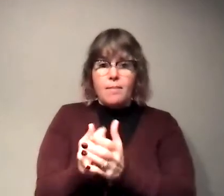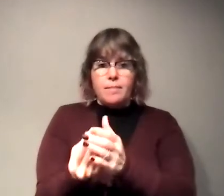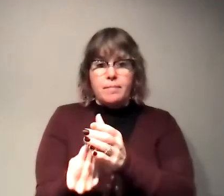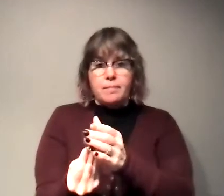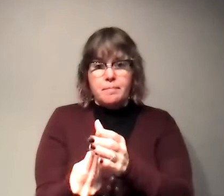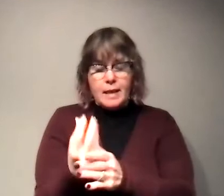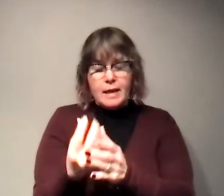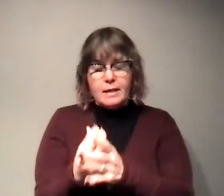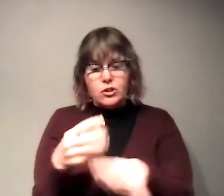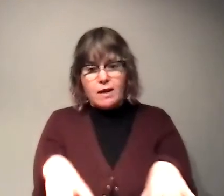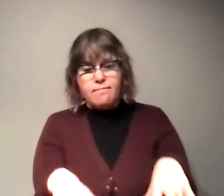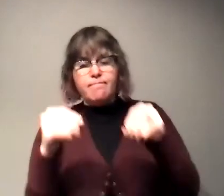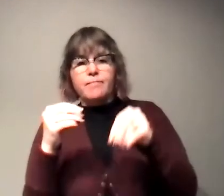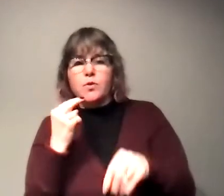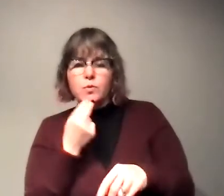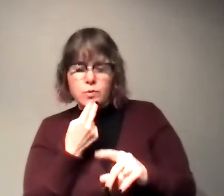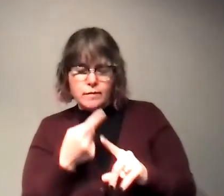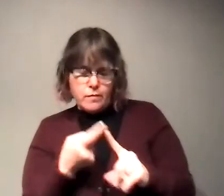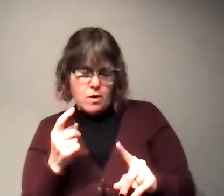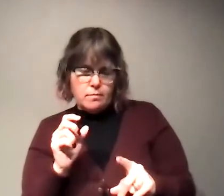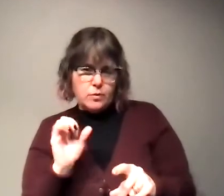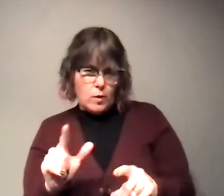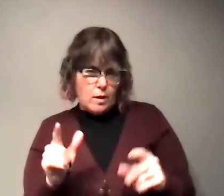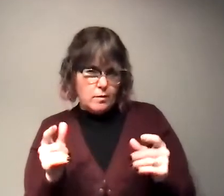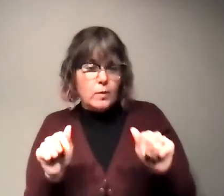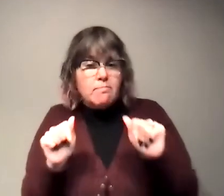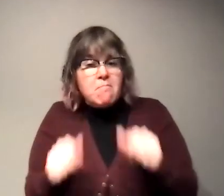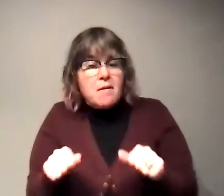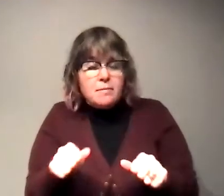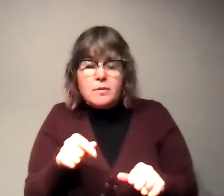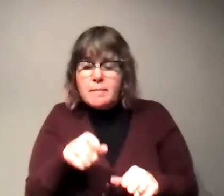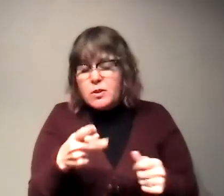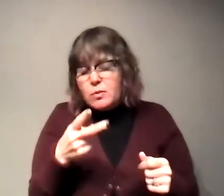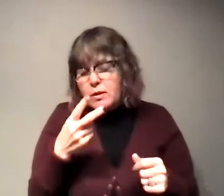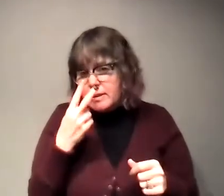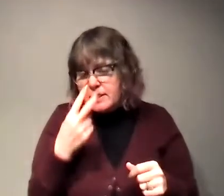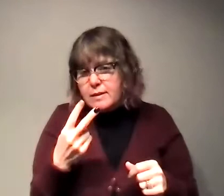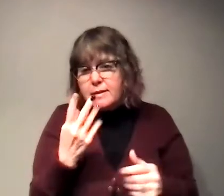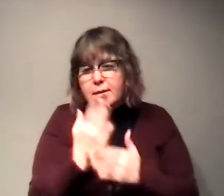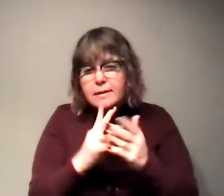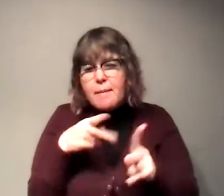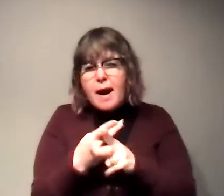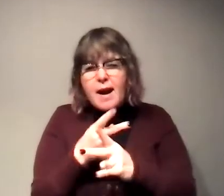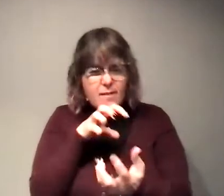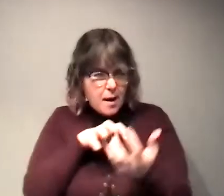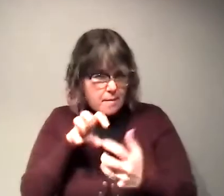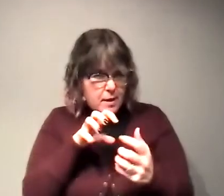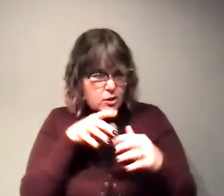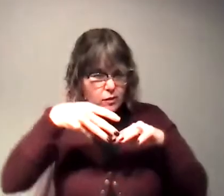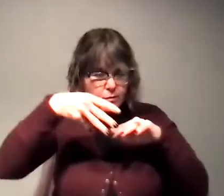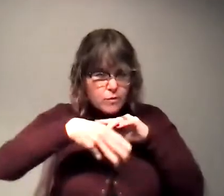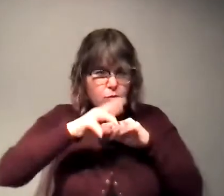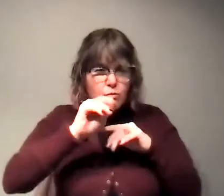uptake their nutrients from the soil. So it's possible that you're seeing some kind of combination of those things. I'm